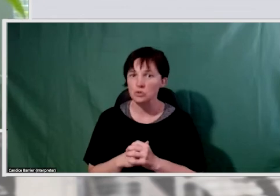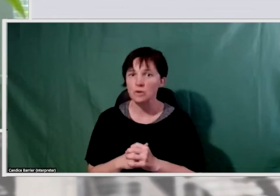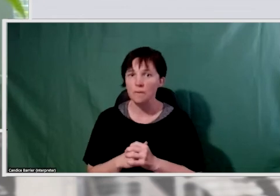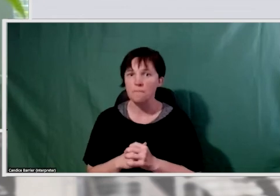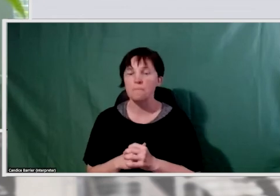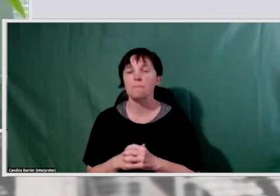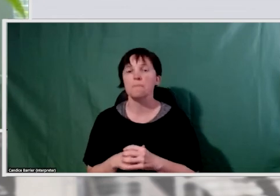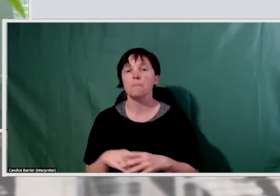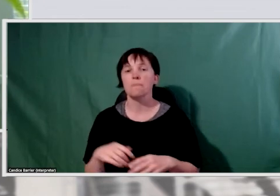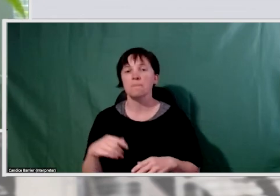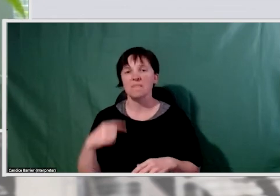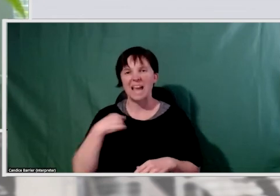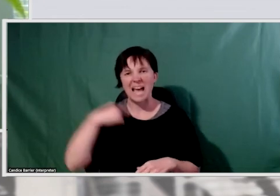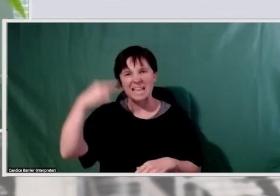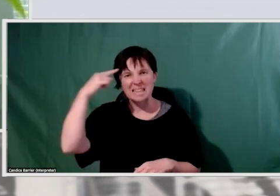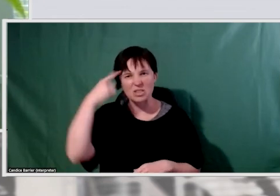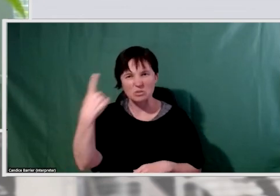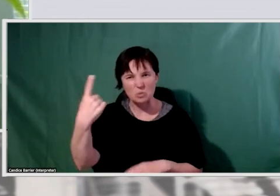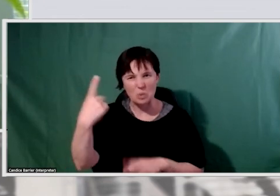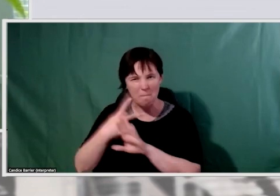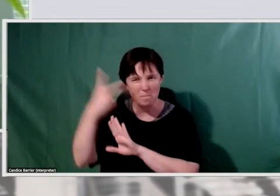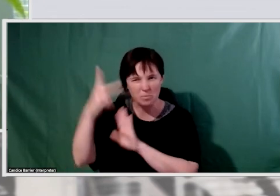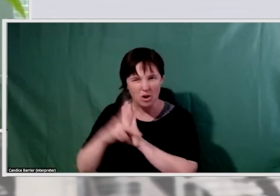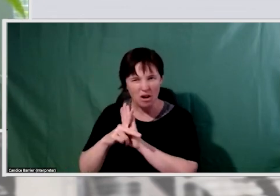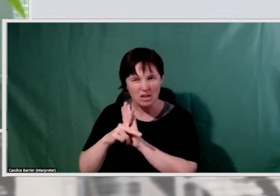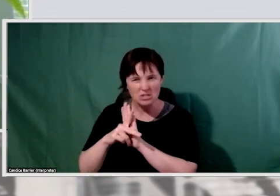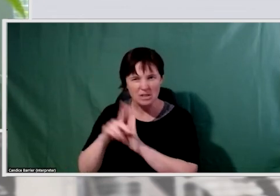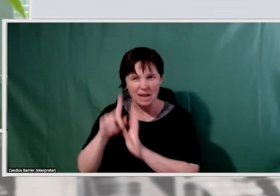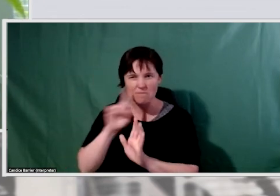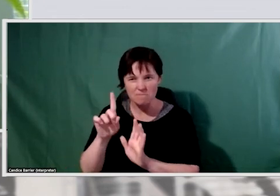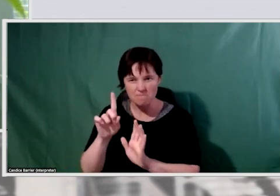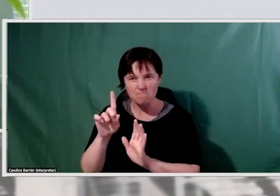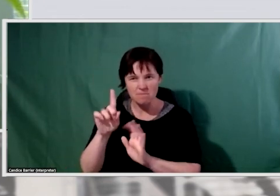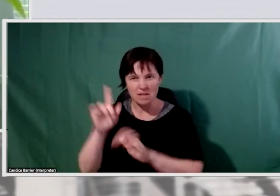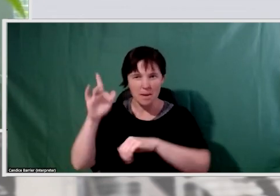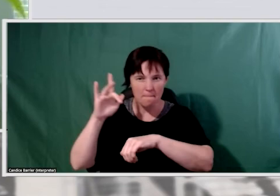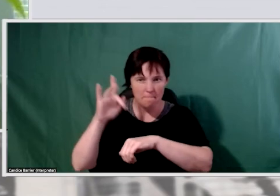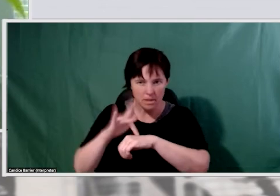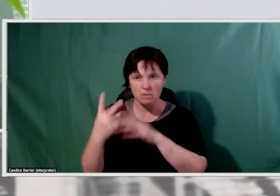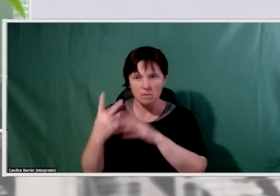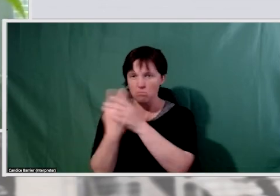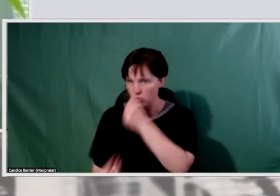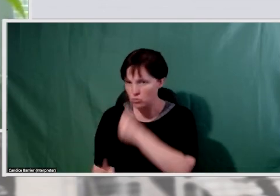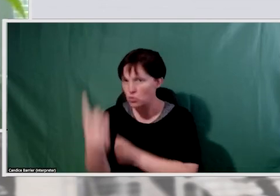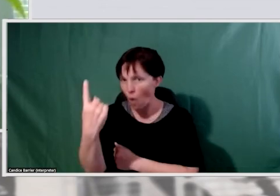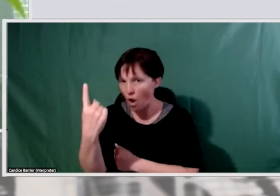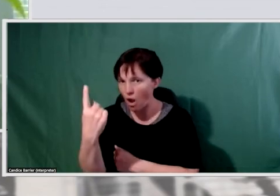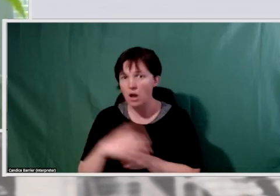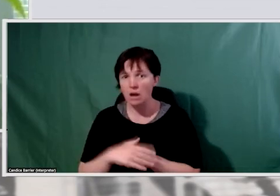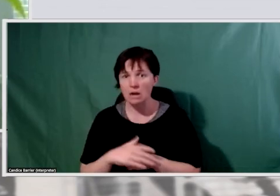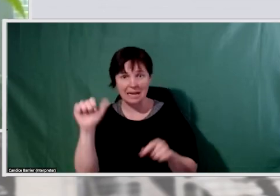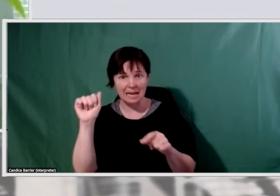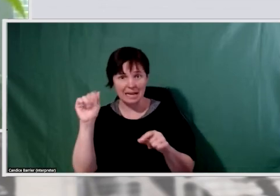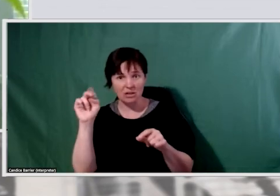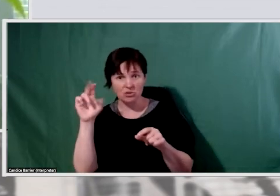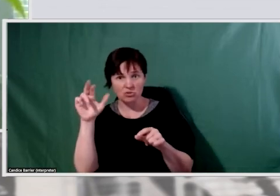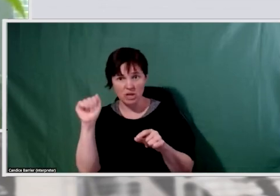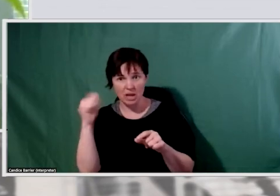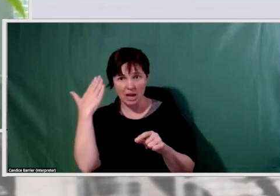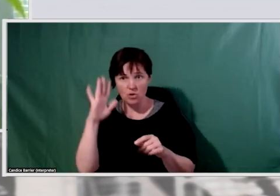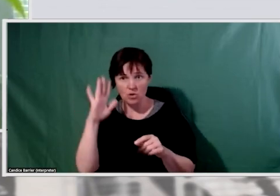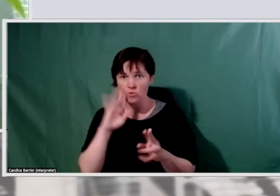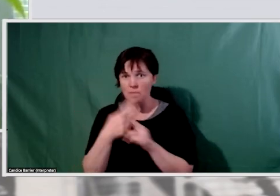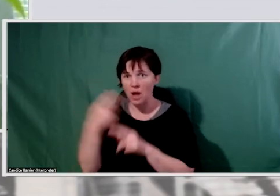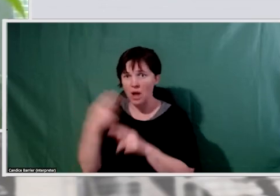too. I think there's one project that can kind of hit two of those birds with one stone. So Andrea, I don't know if you want to talk about Homewood in a